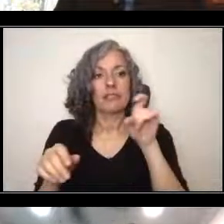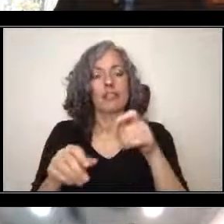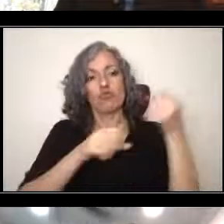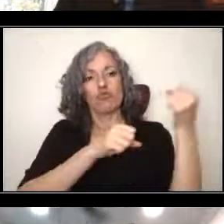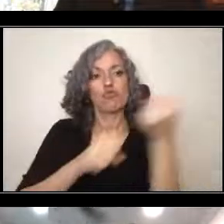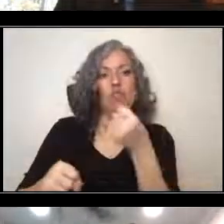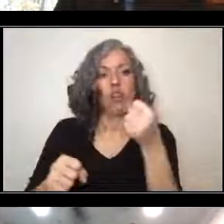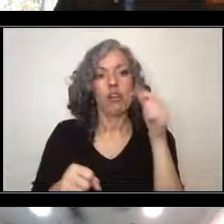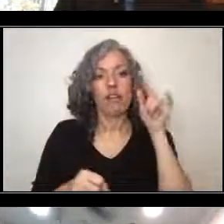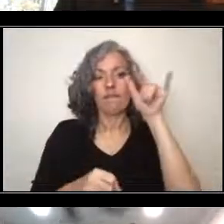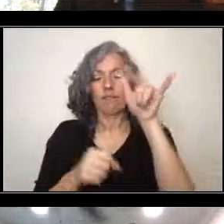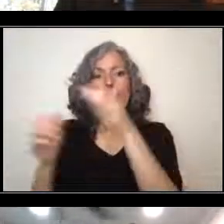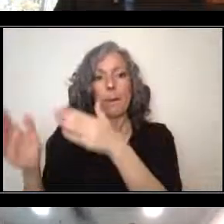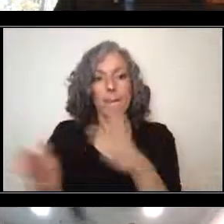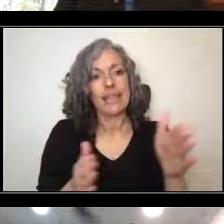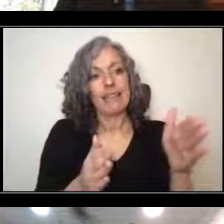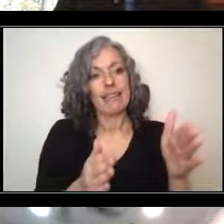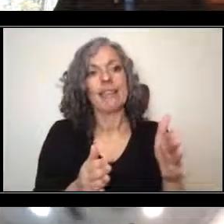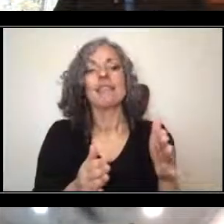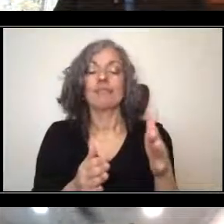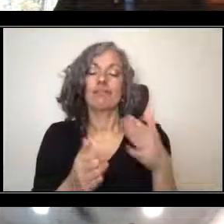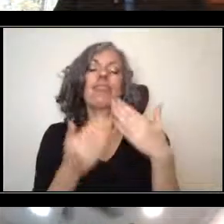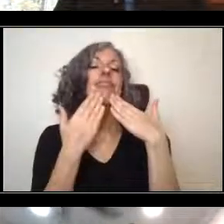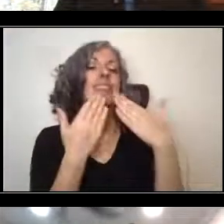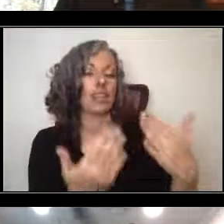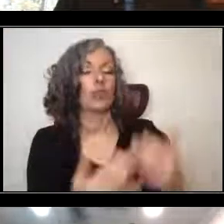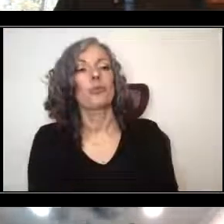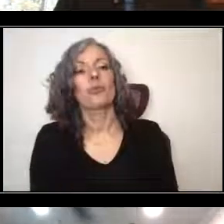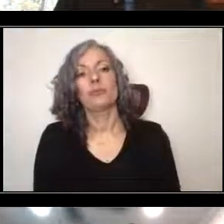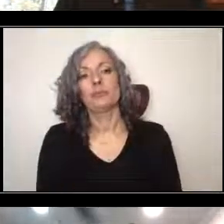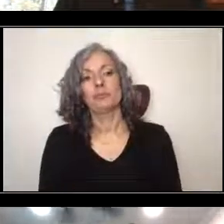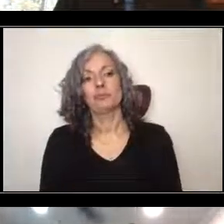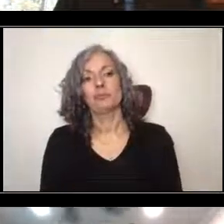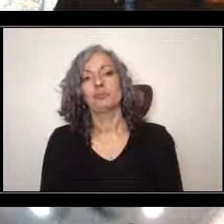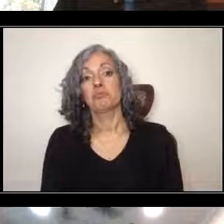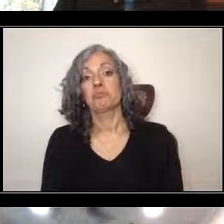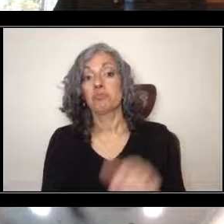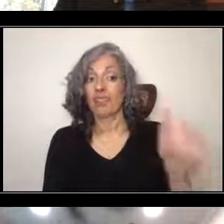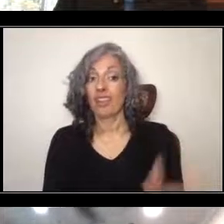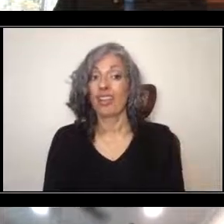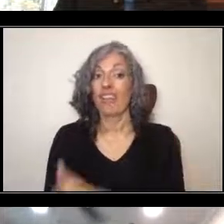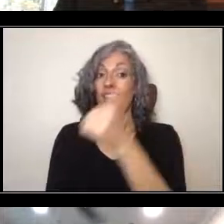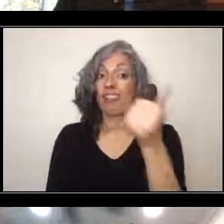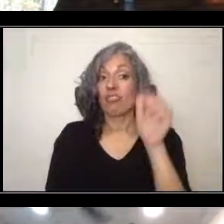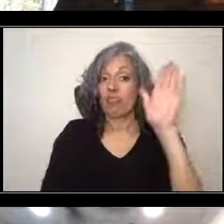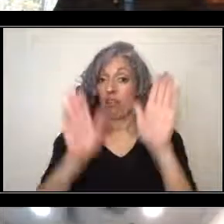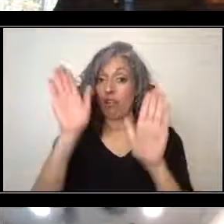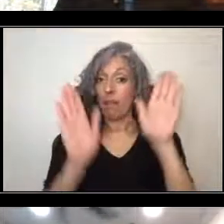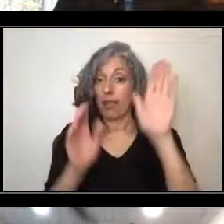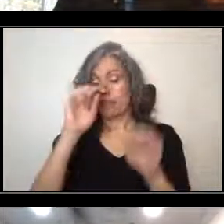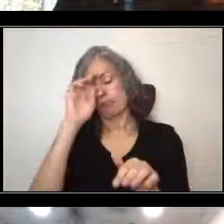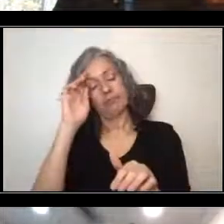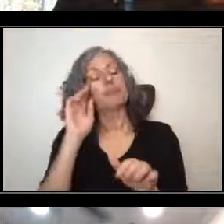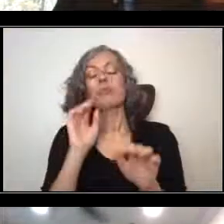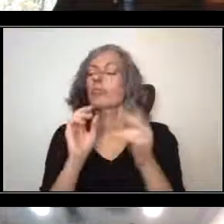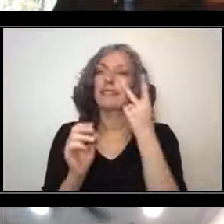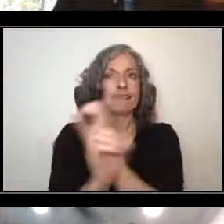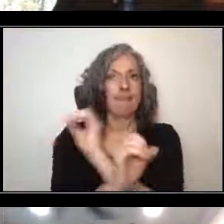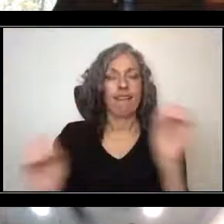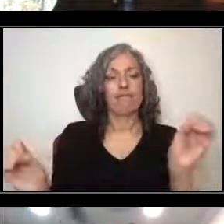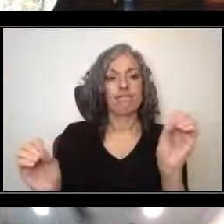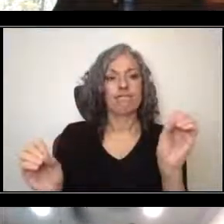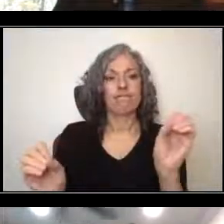forward. Thank you. Thank you. Any other public comment? I see no other public comment at this time. Okay,